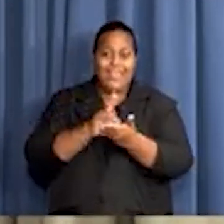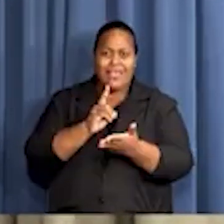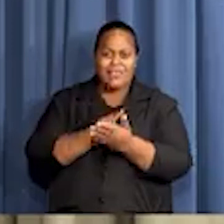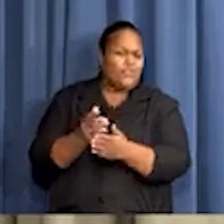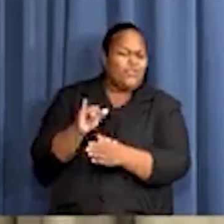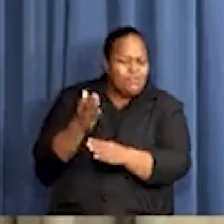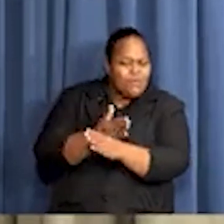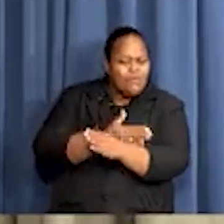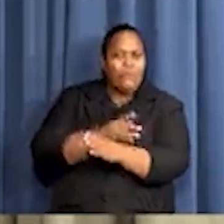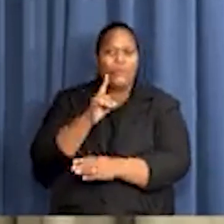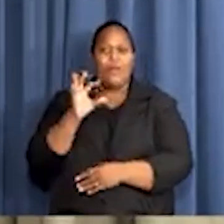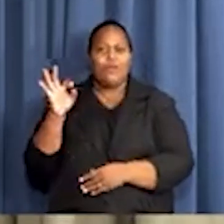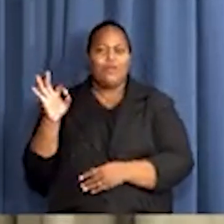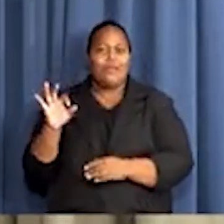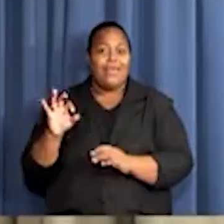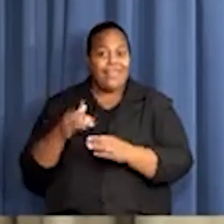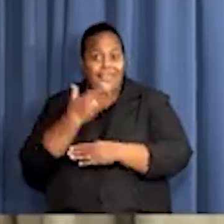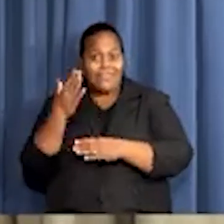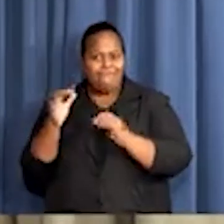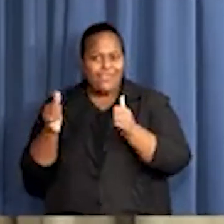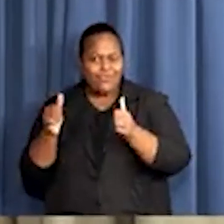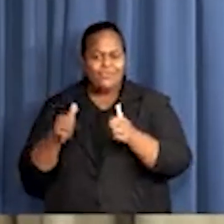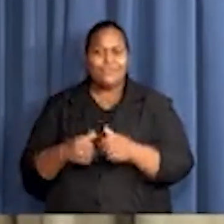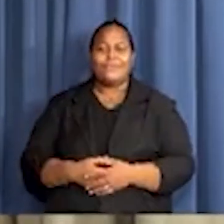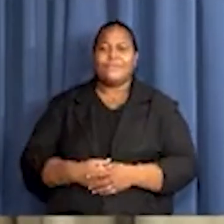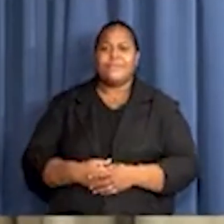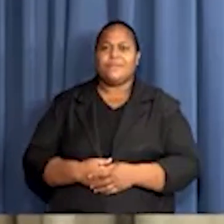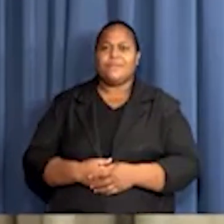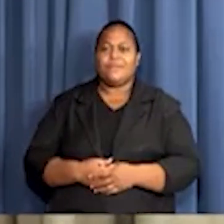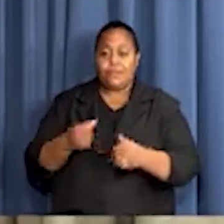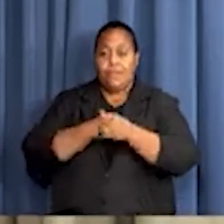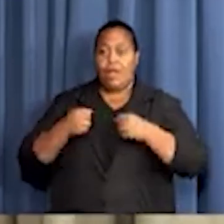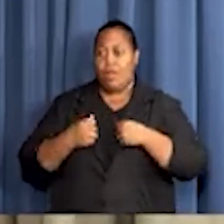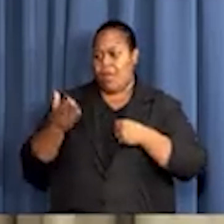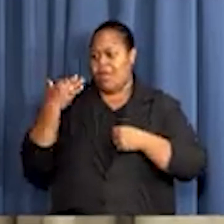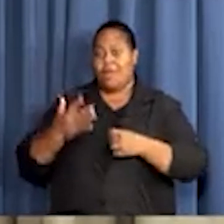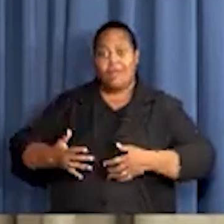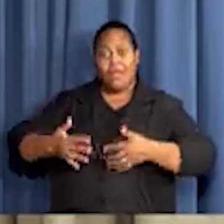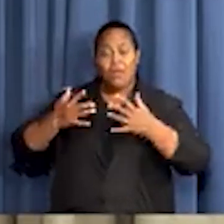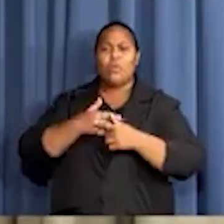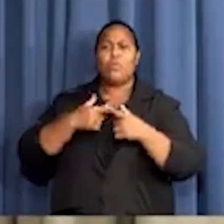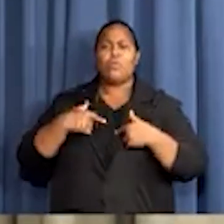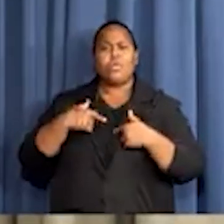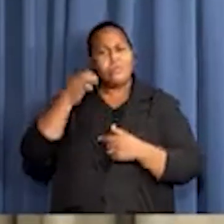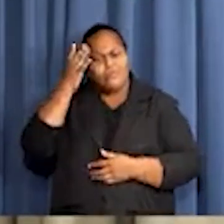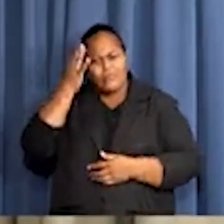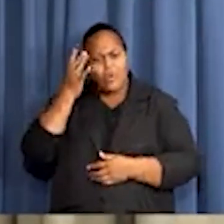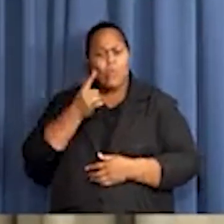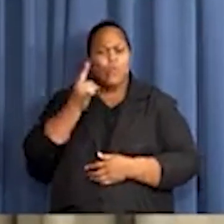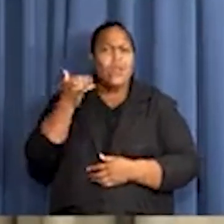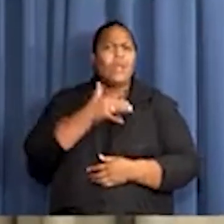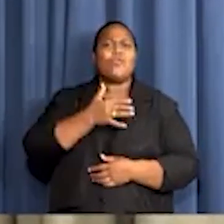mark was up. At least, in our last count, we had conceded